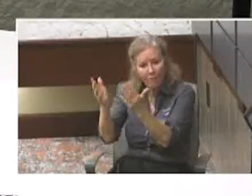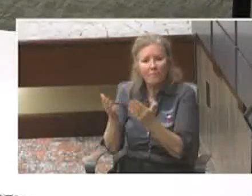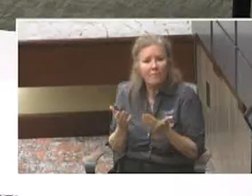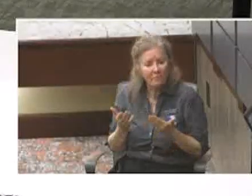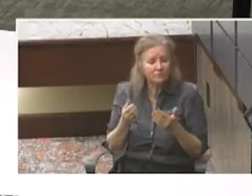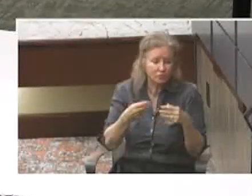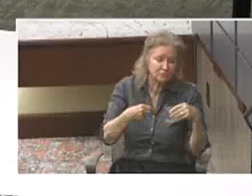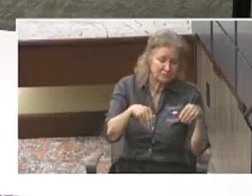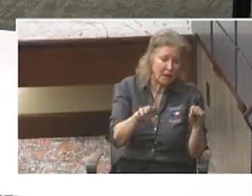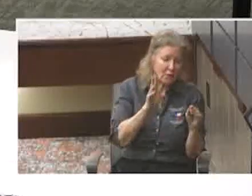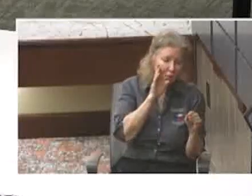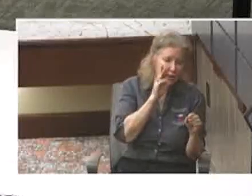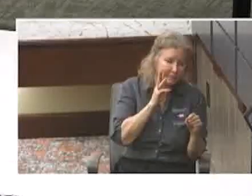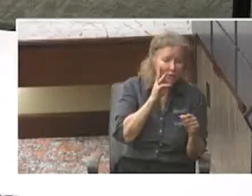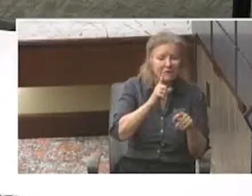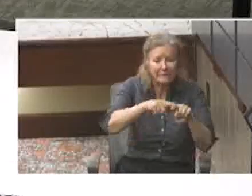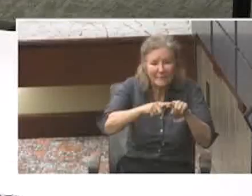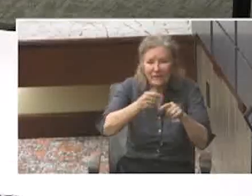Awesome, great, thank you.